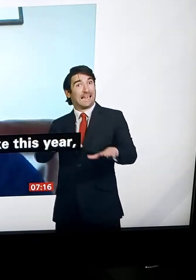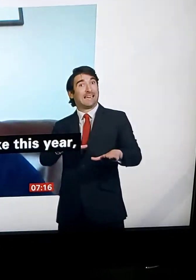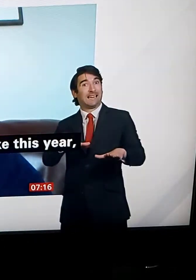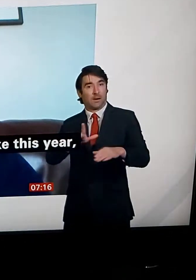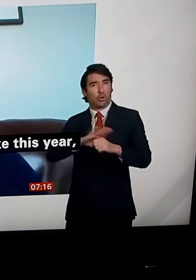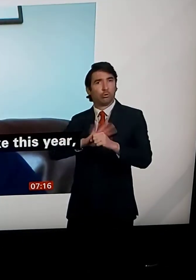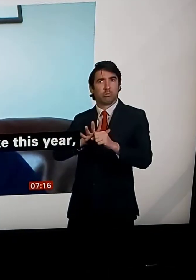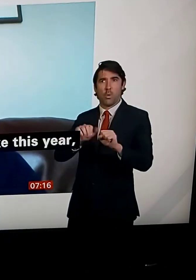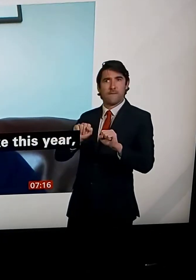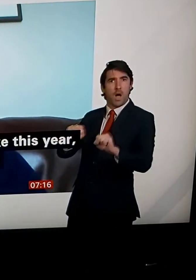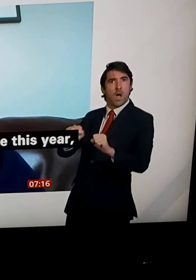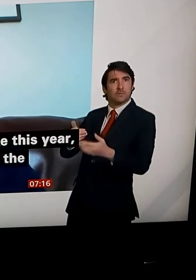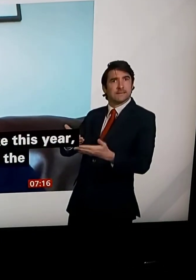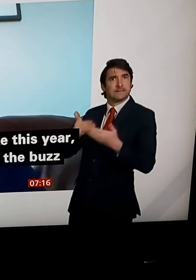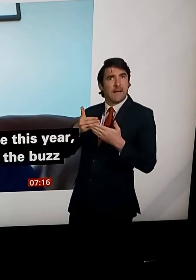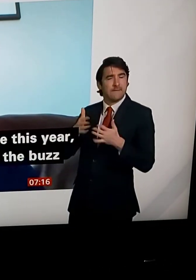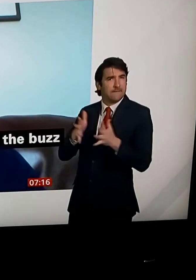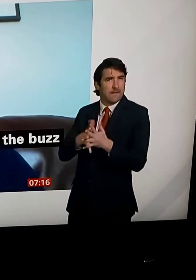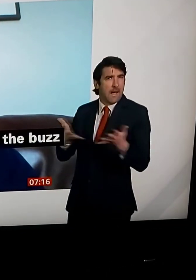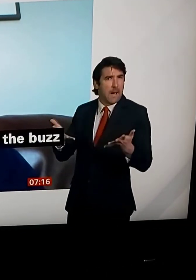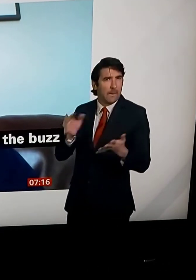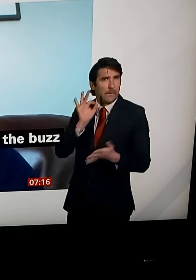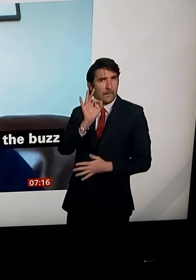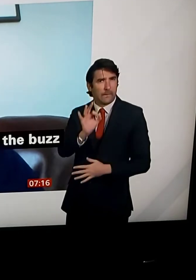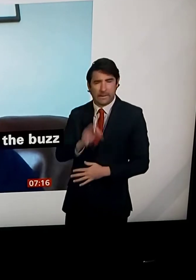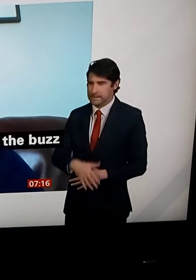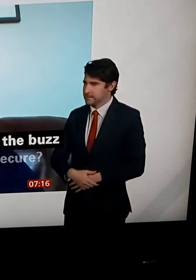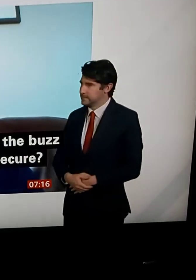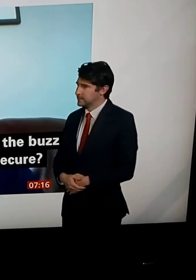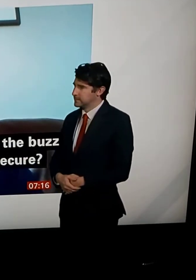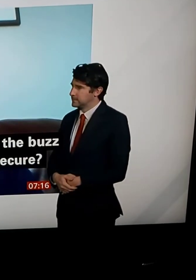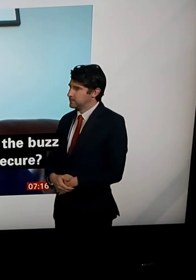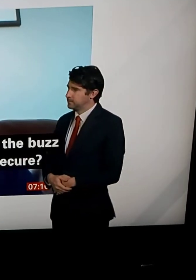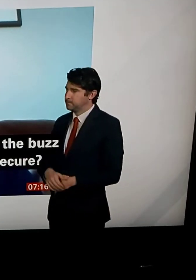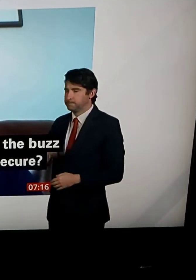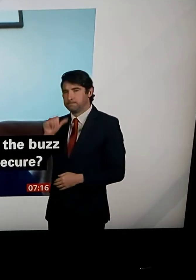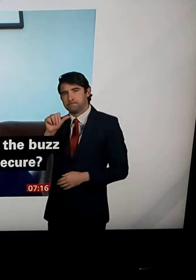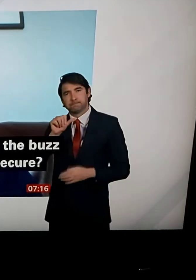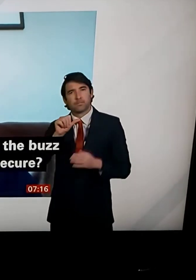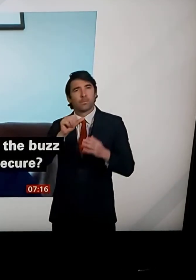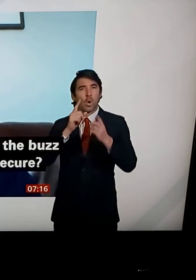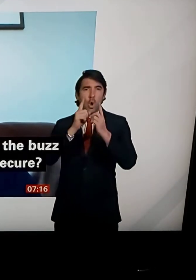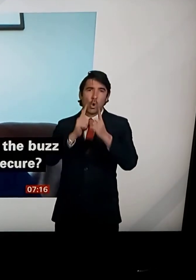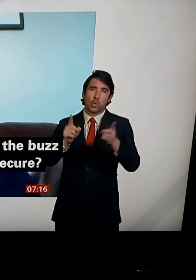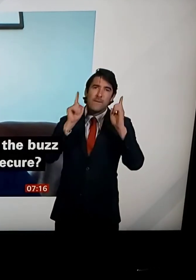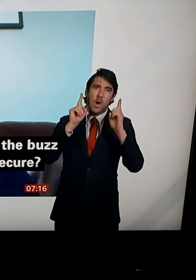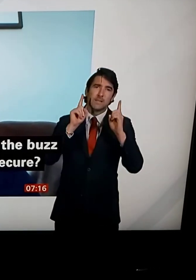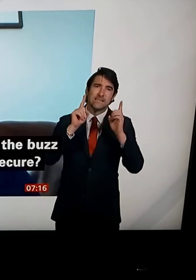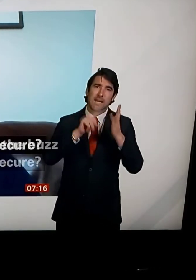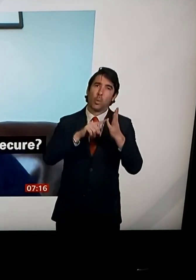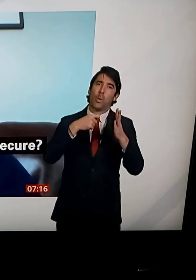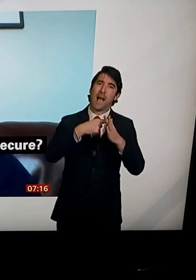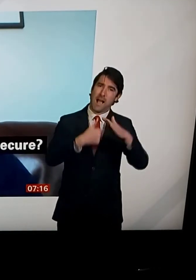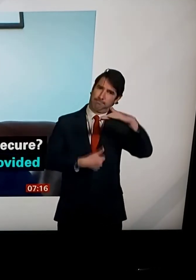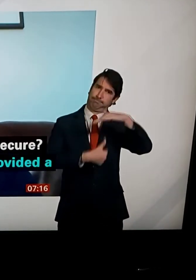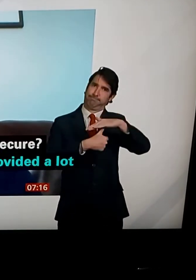Yeah, we've done, Universities UK have provided a lot of guidance throughout lockdown, and they're continuing to do that,